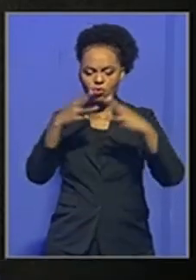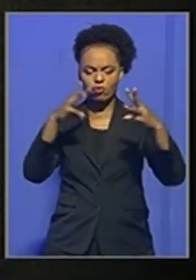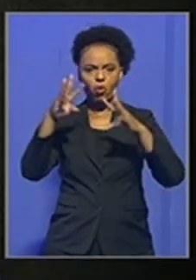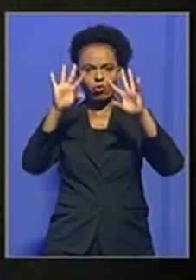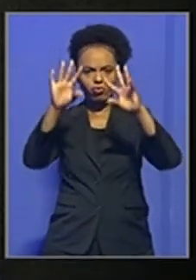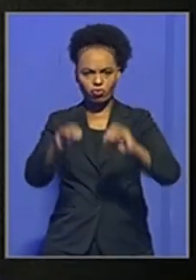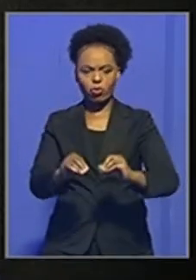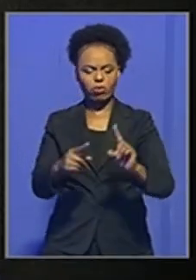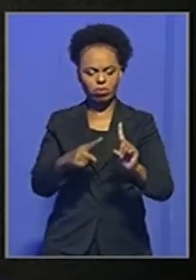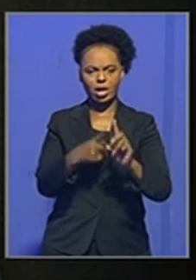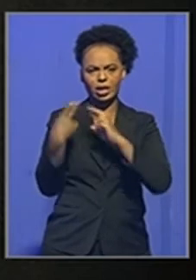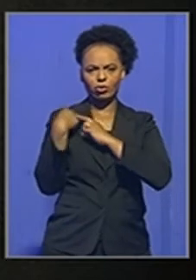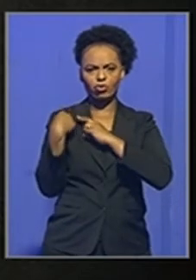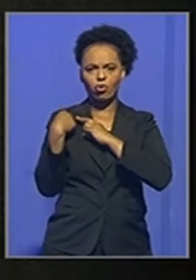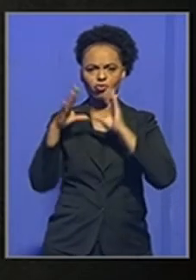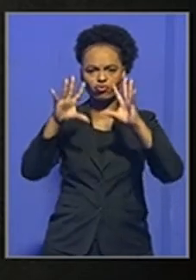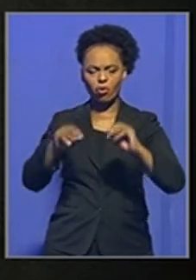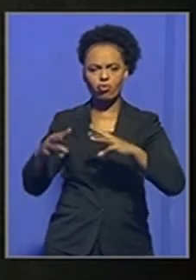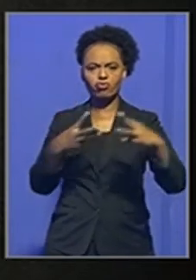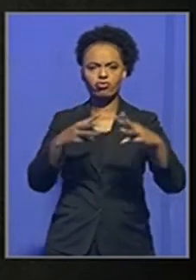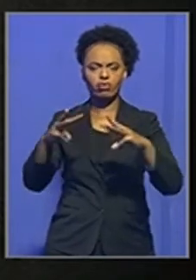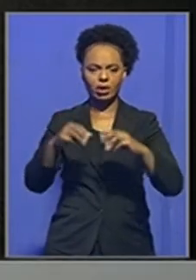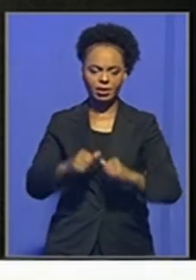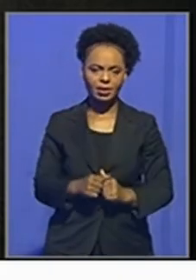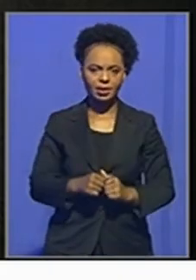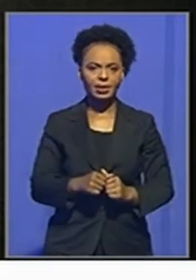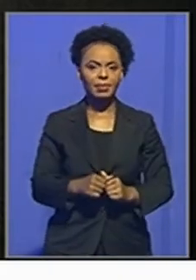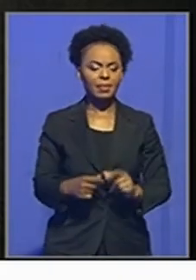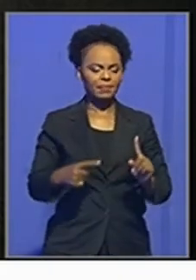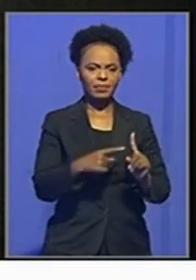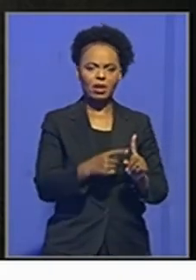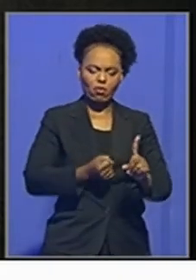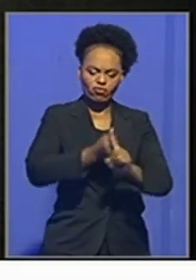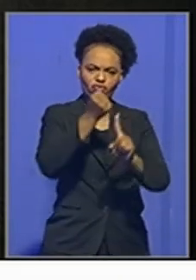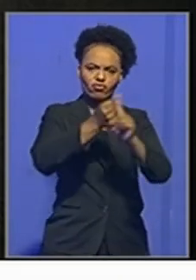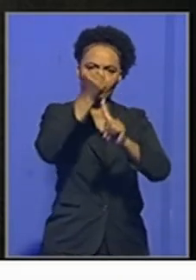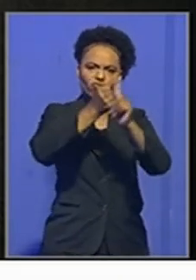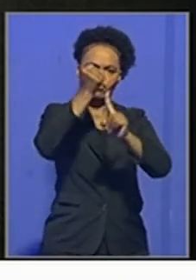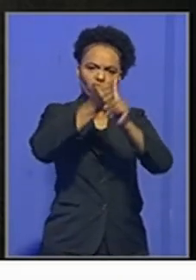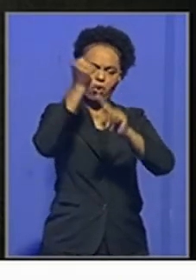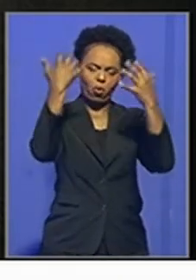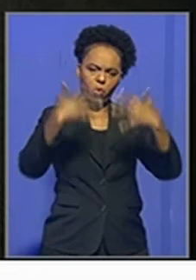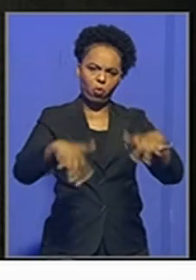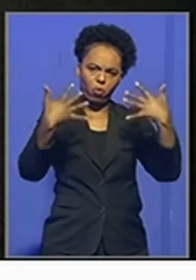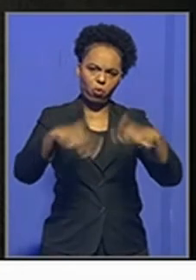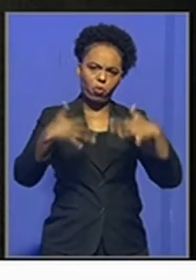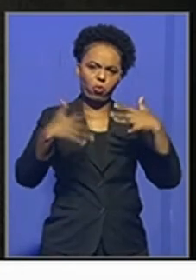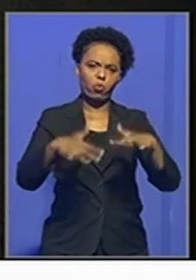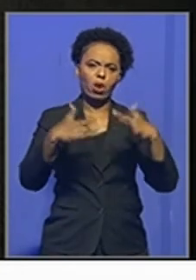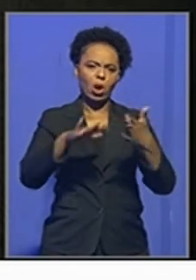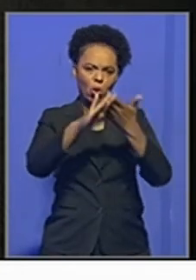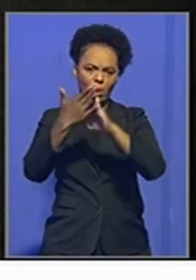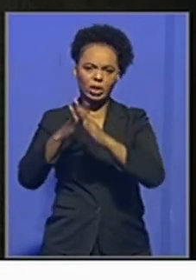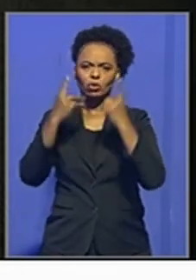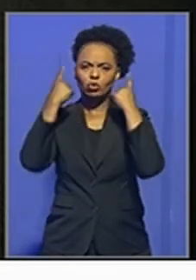that part of the world." He was a great unifier among the Zulu nation. He